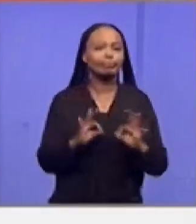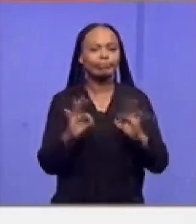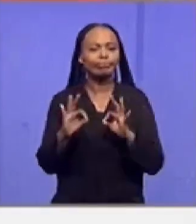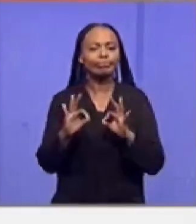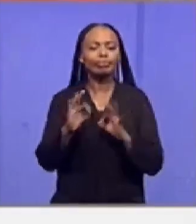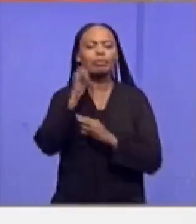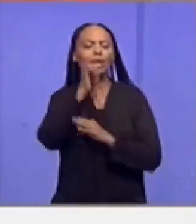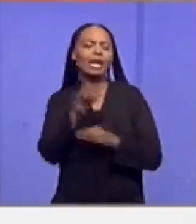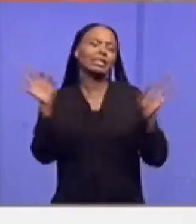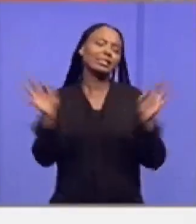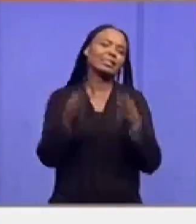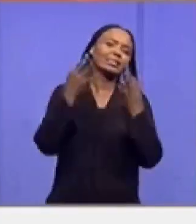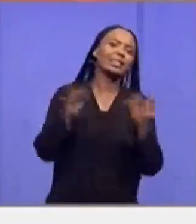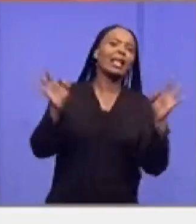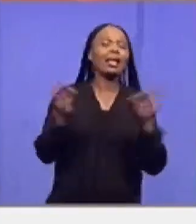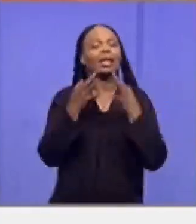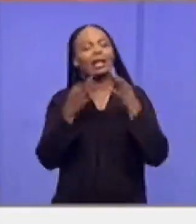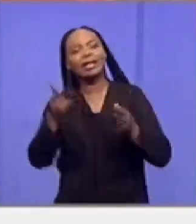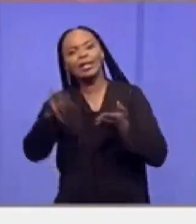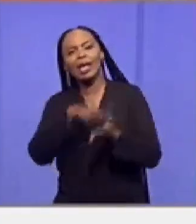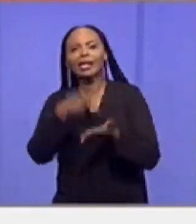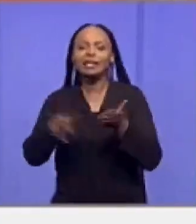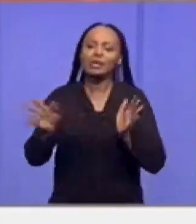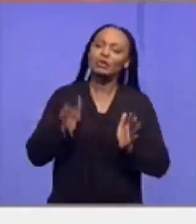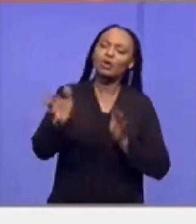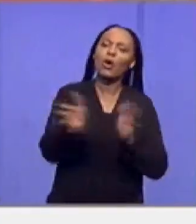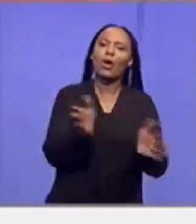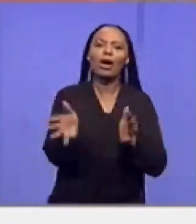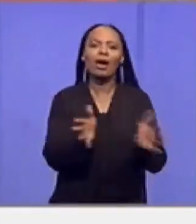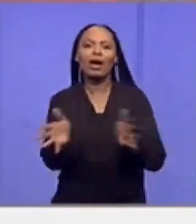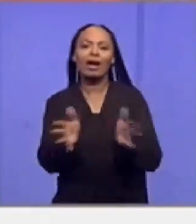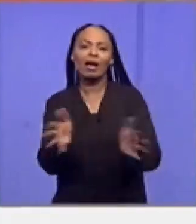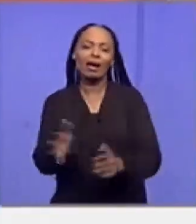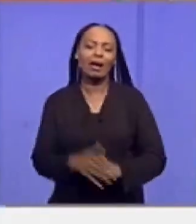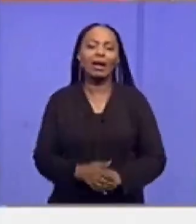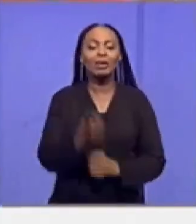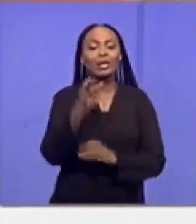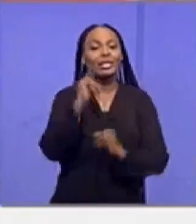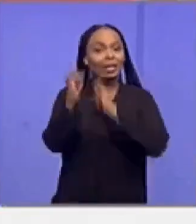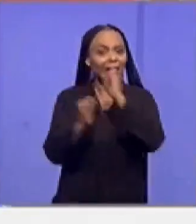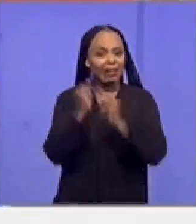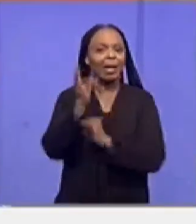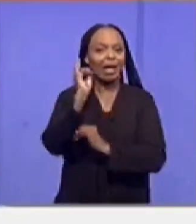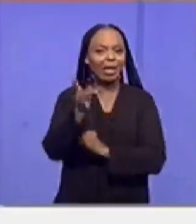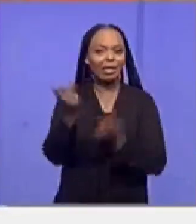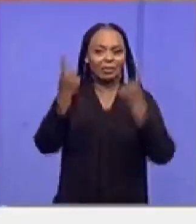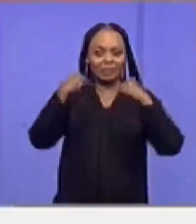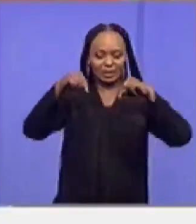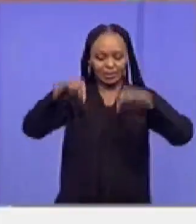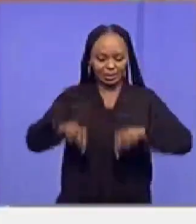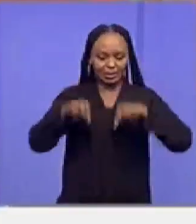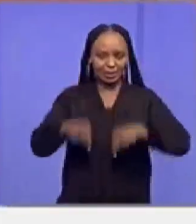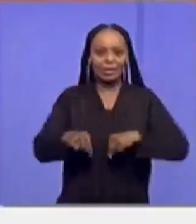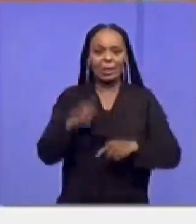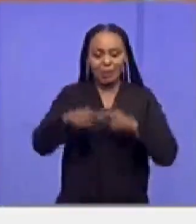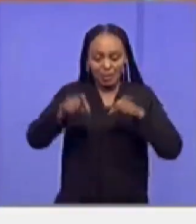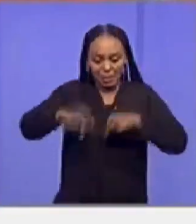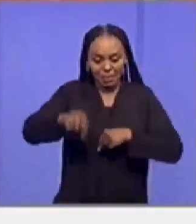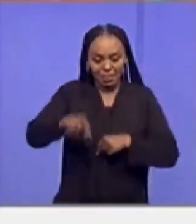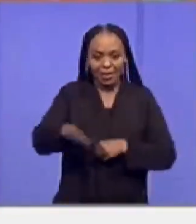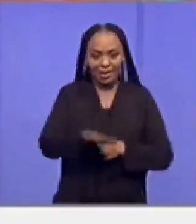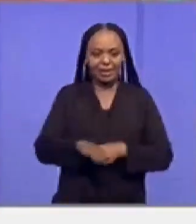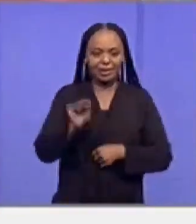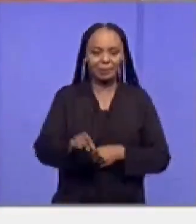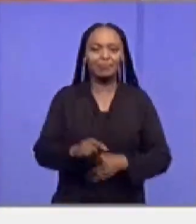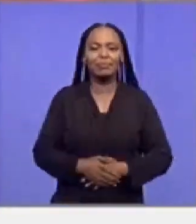life, singing and dancing and playing soccer. And then the next year in 2011 we visited here and we played on this field in